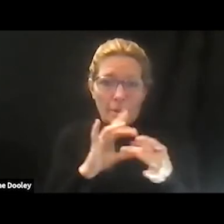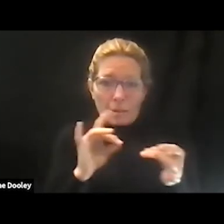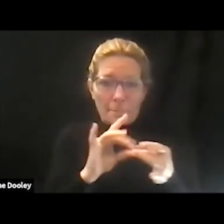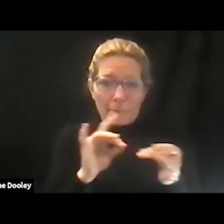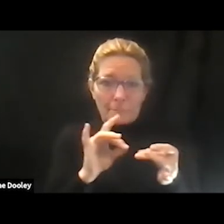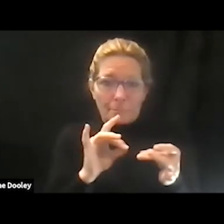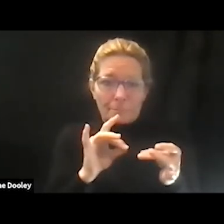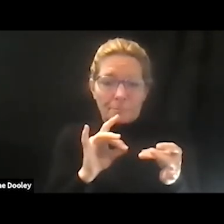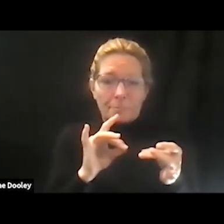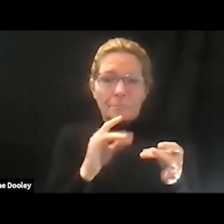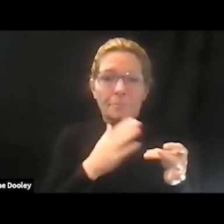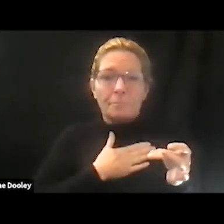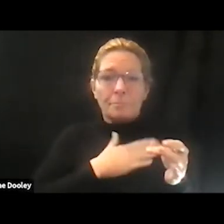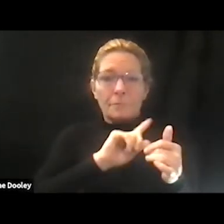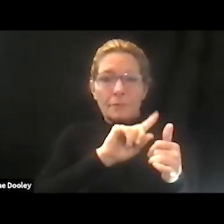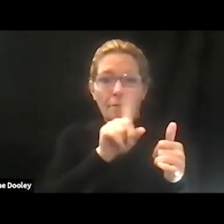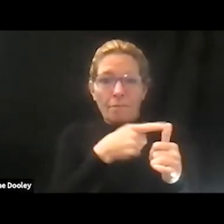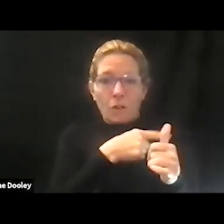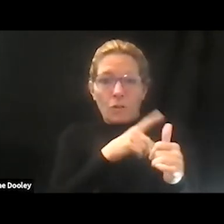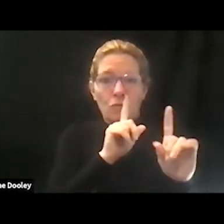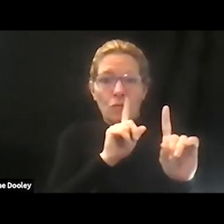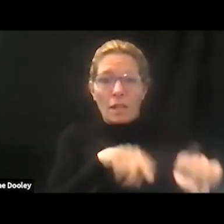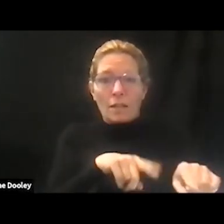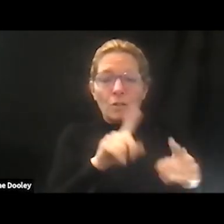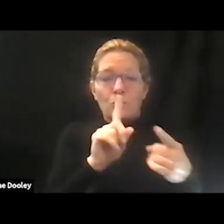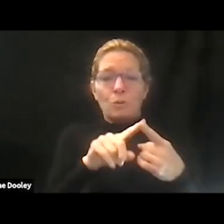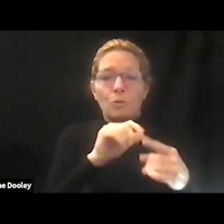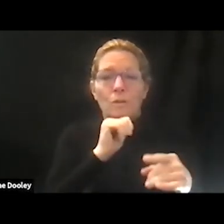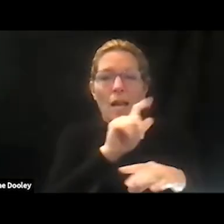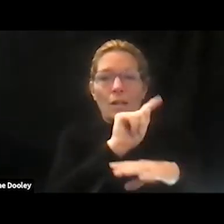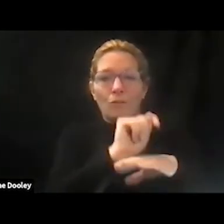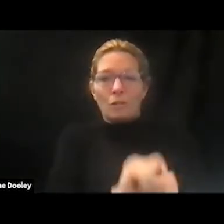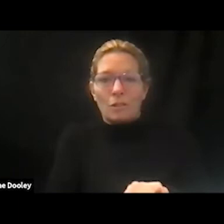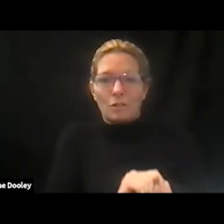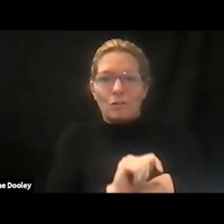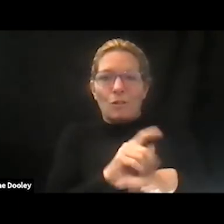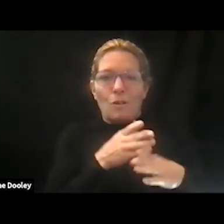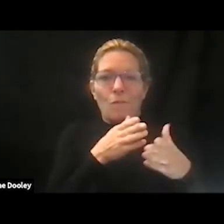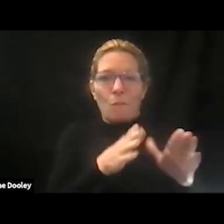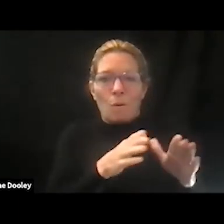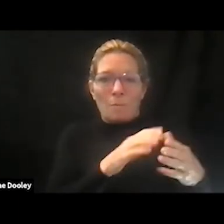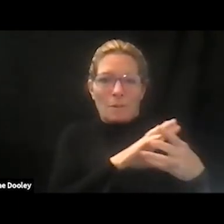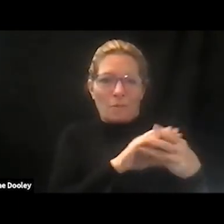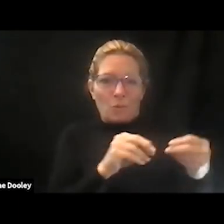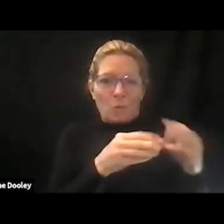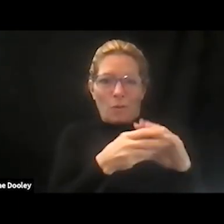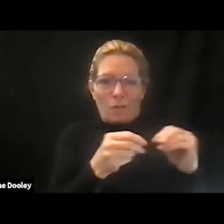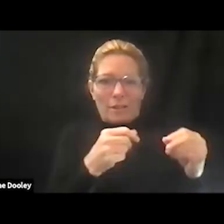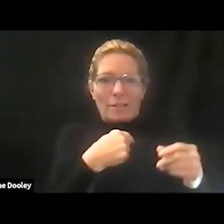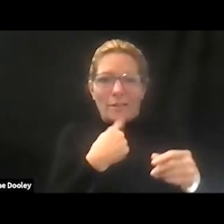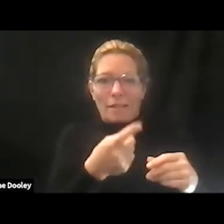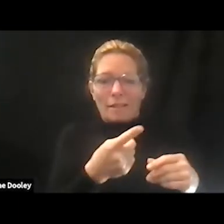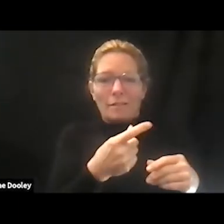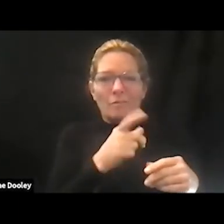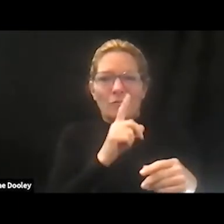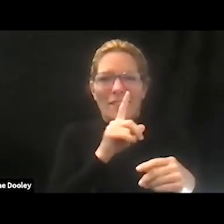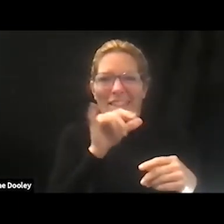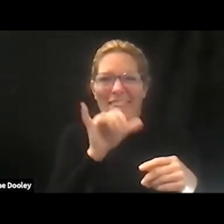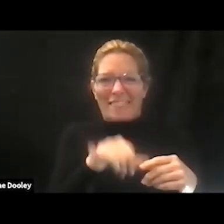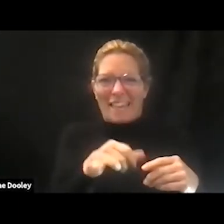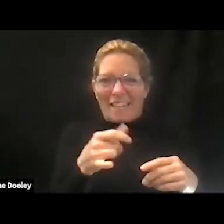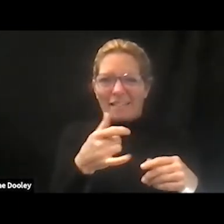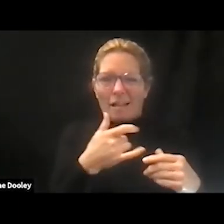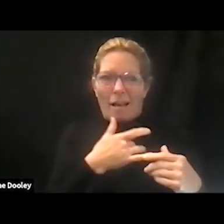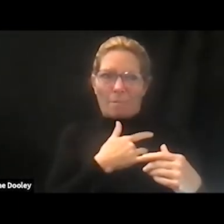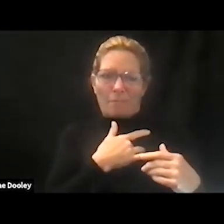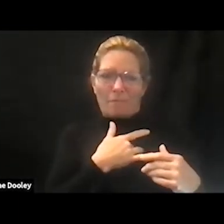you know, just my first reaction to like non-traditional forms of storytelling to me kind of comes from a little bit